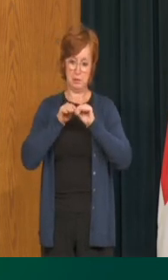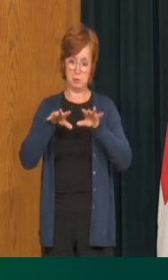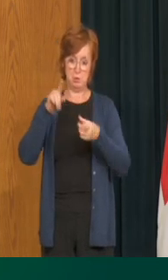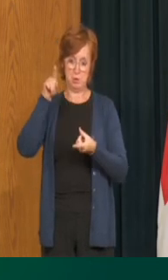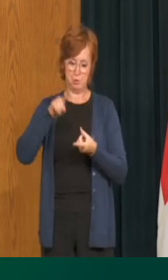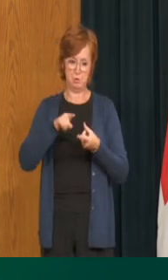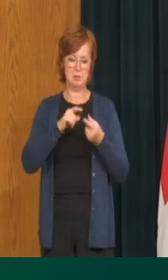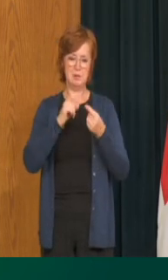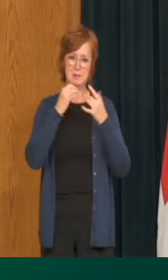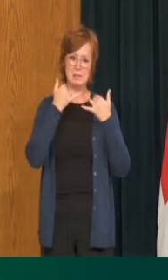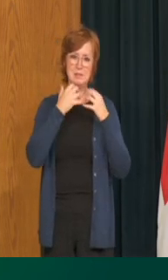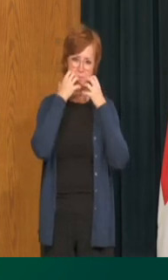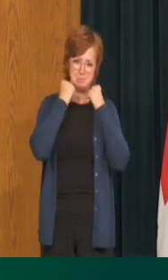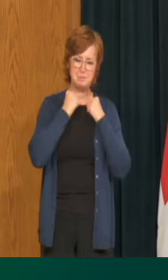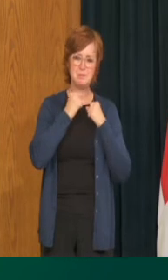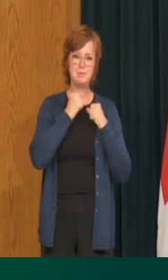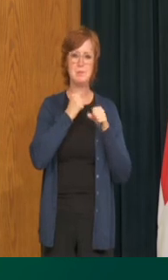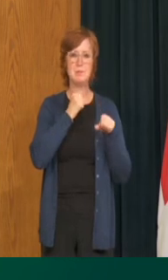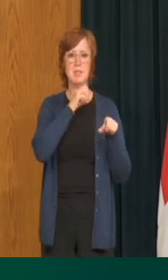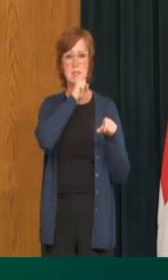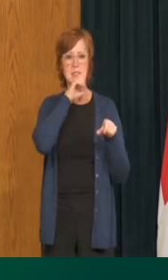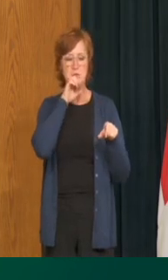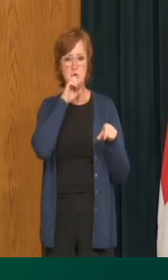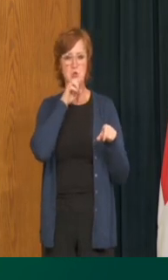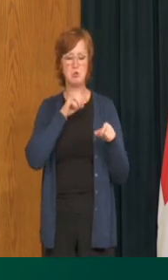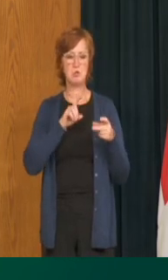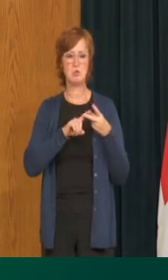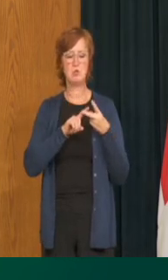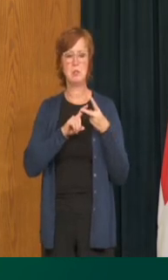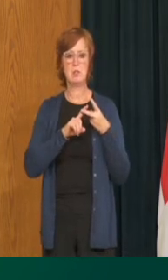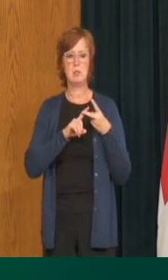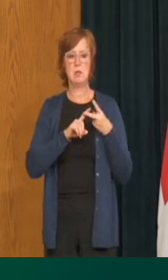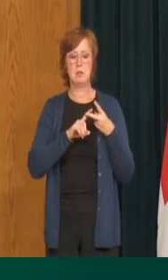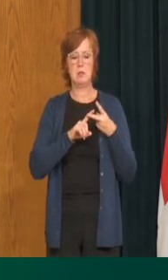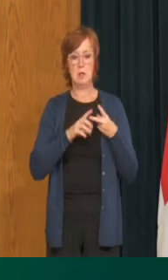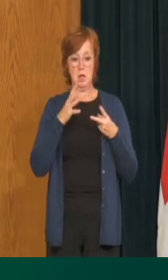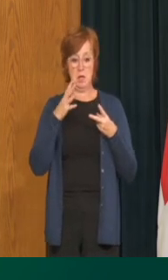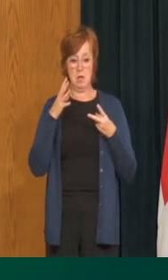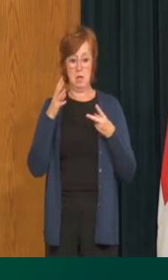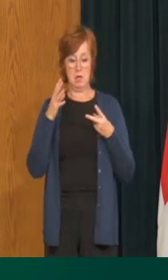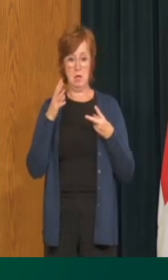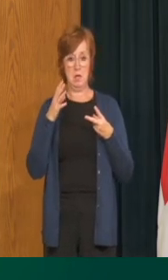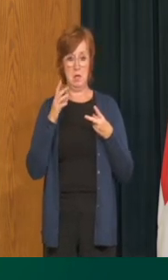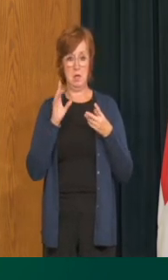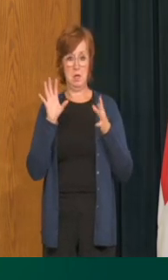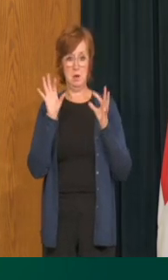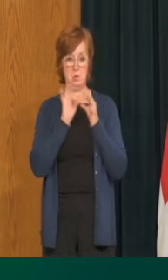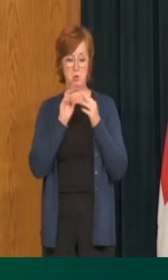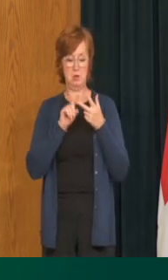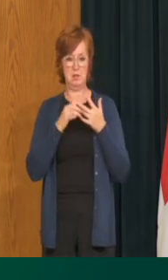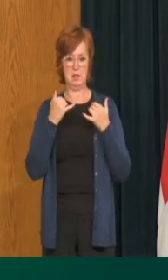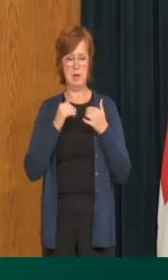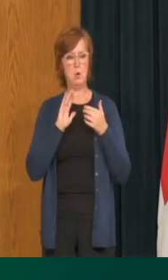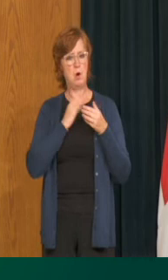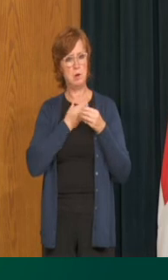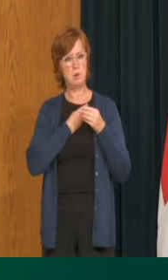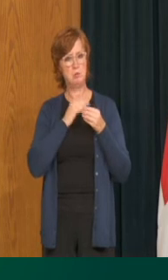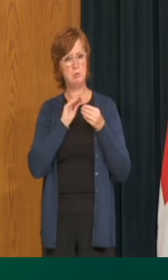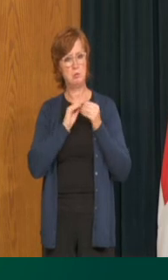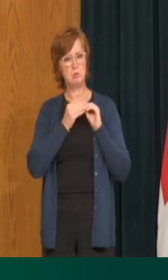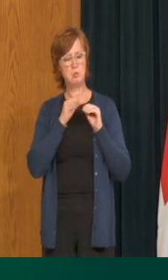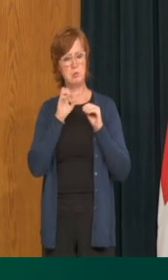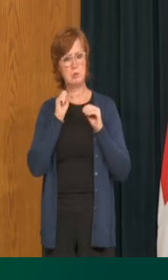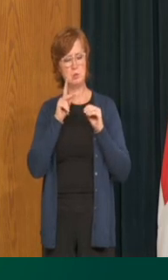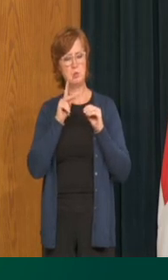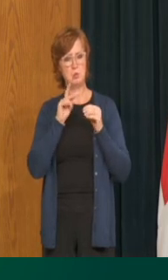the most vulnerable. I think we all, want to see how, given that we have low transmission rates, I think the